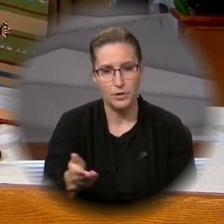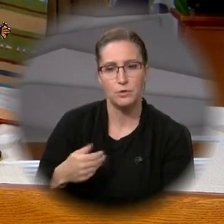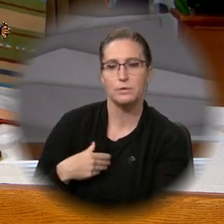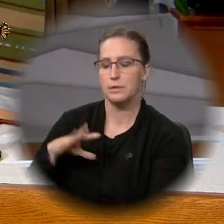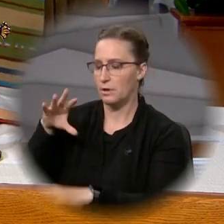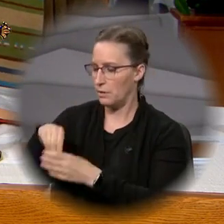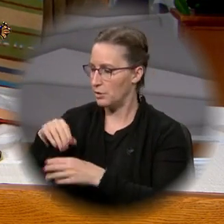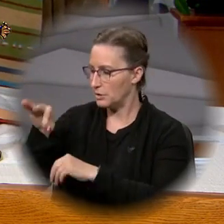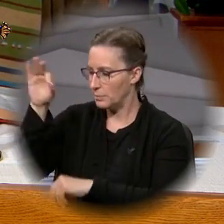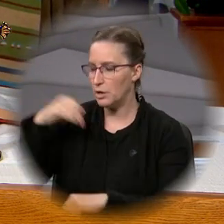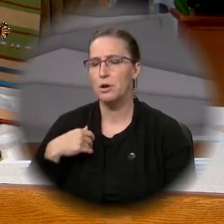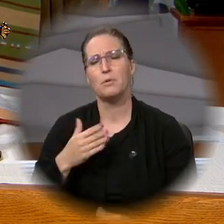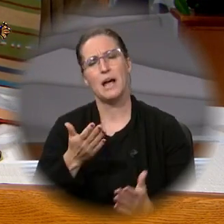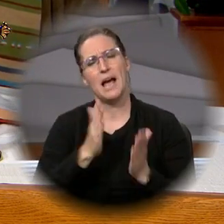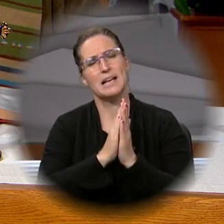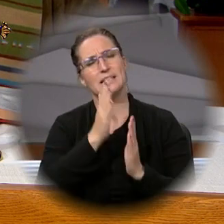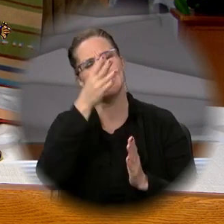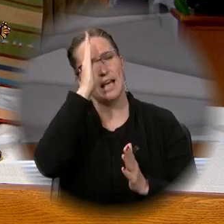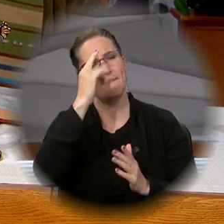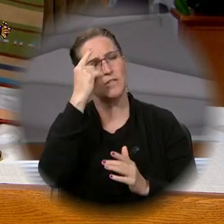God, we seek God's mercy.